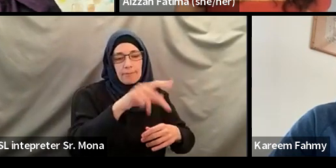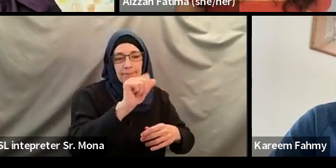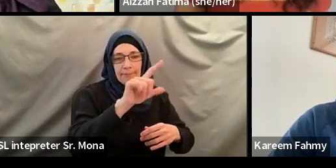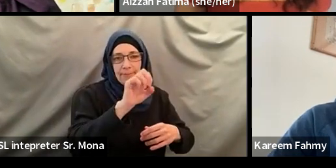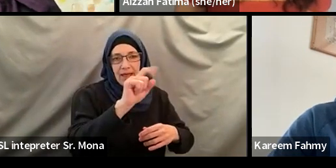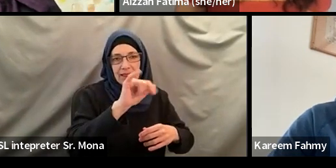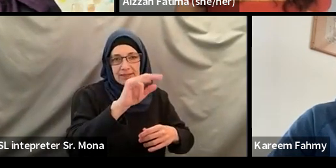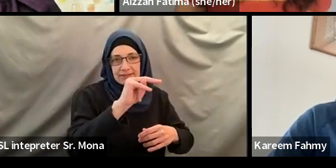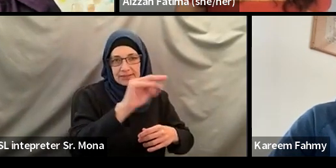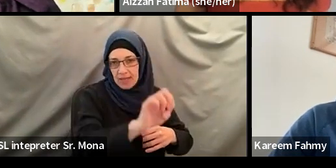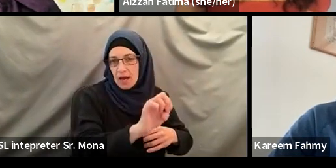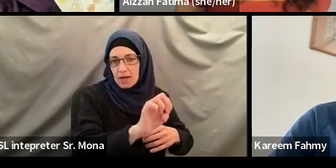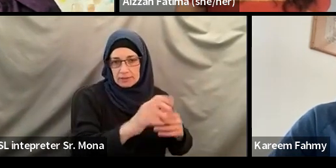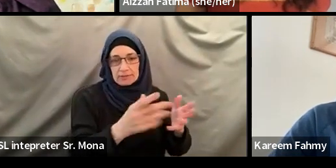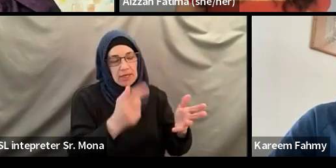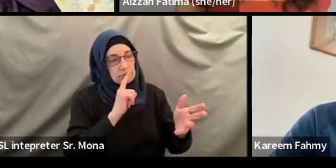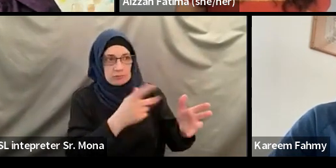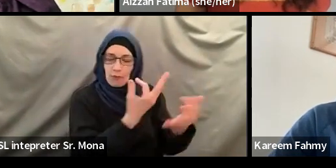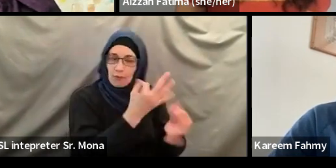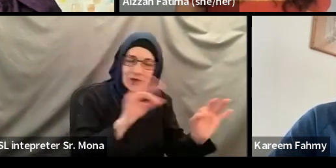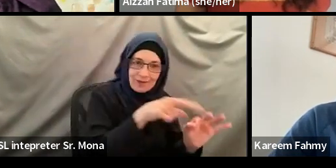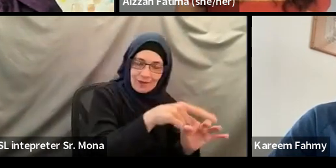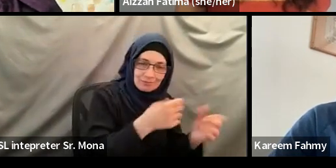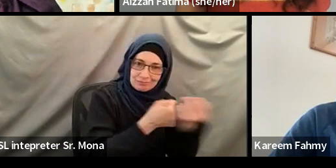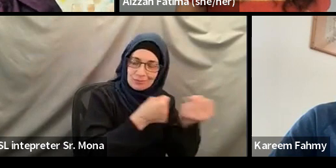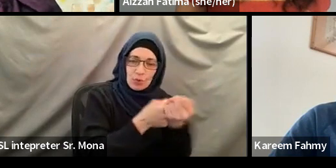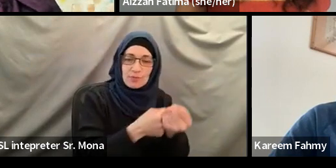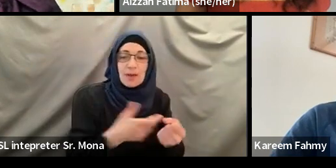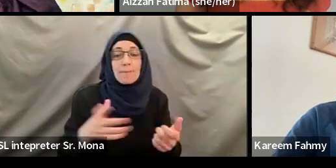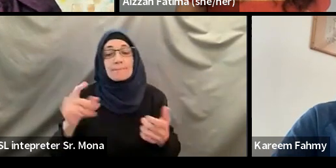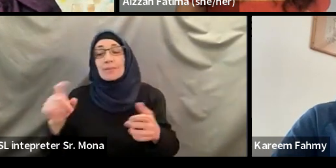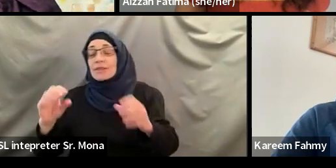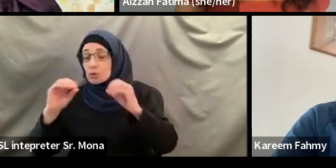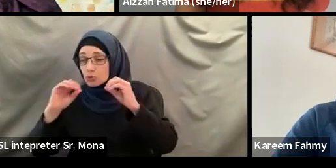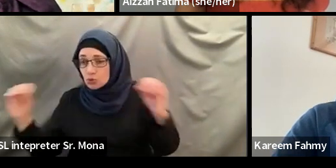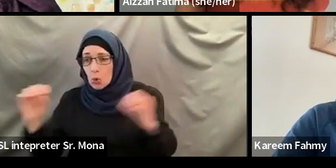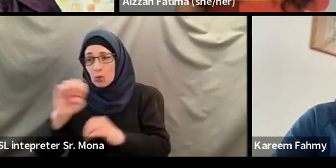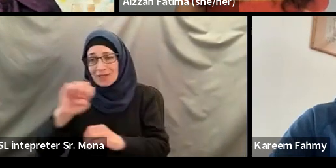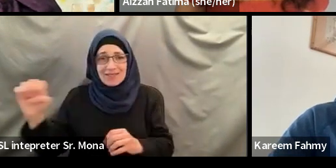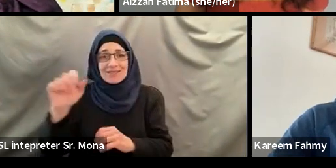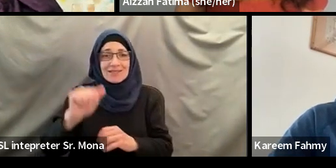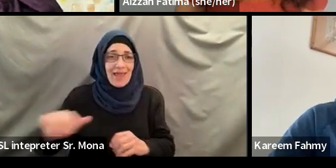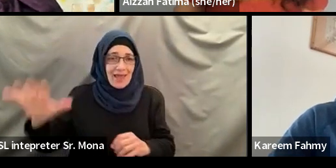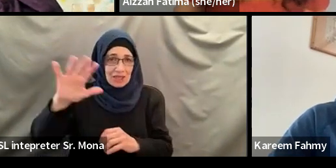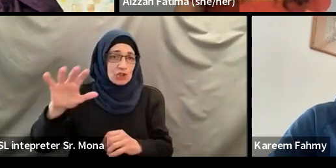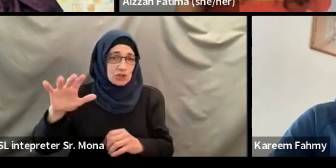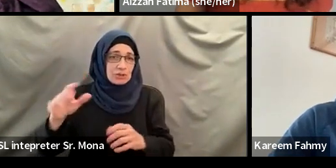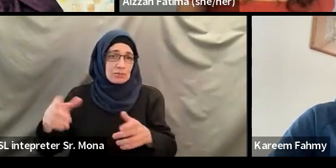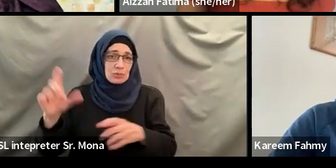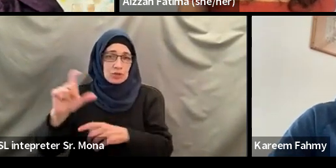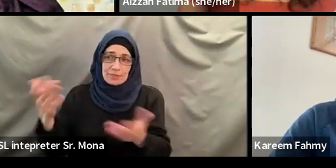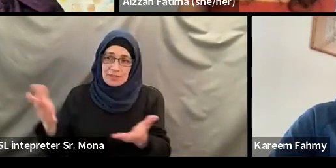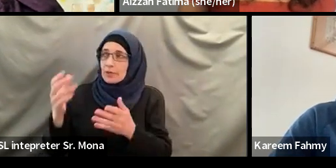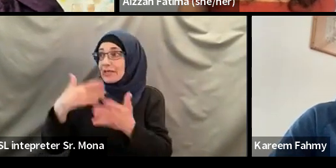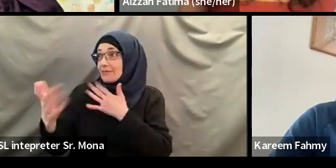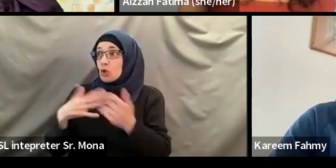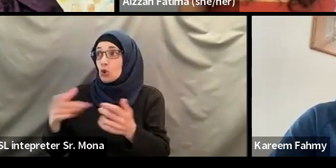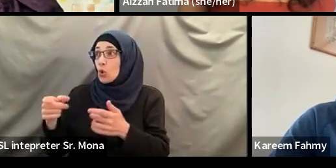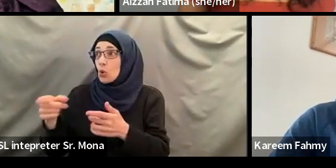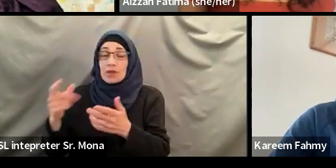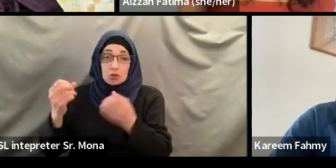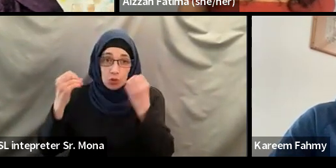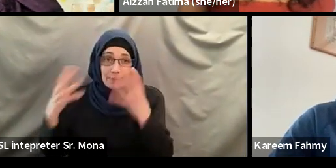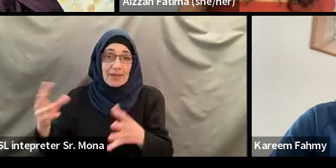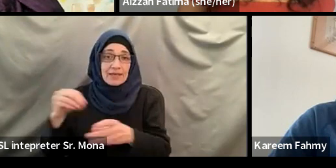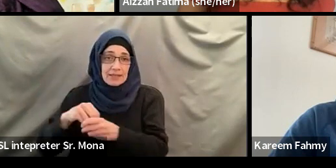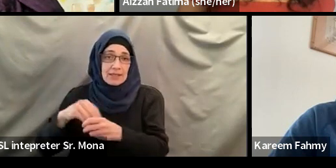up as much. And there are no East Asian Muslims here, even though there are so many in the world. And I'm the curator of this, right? So